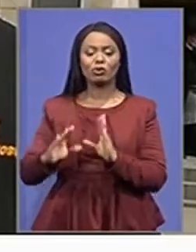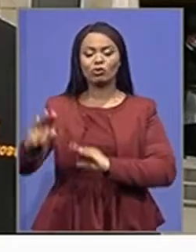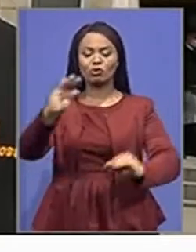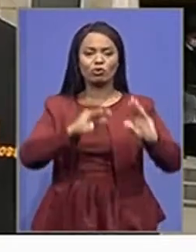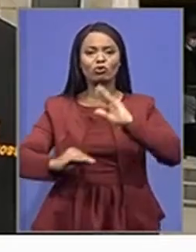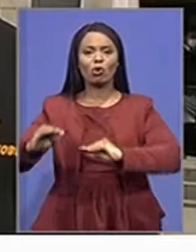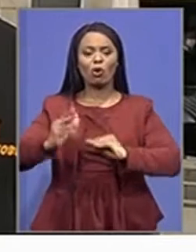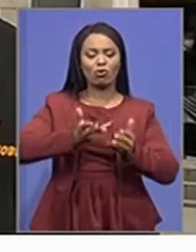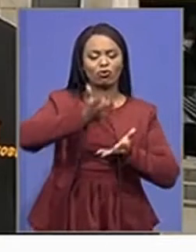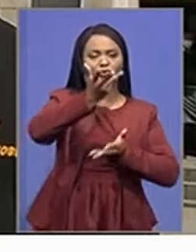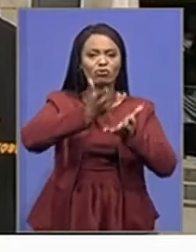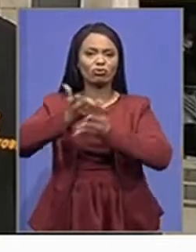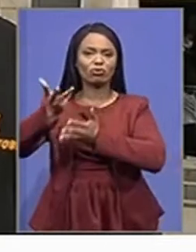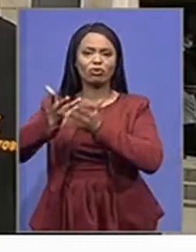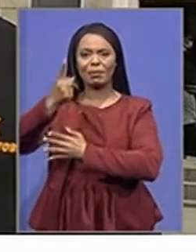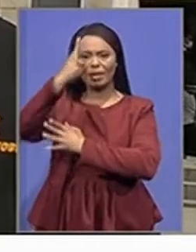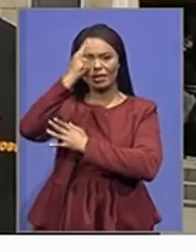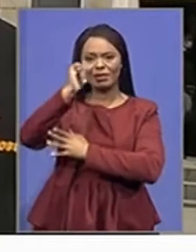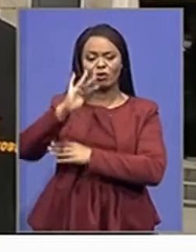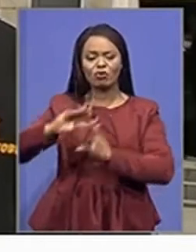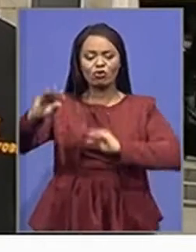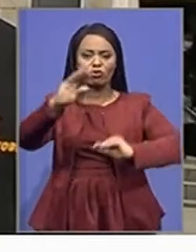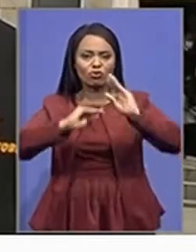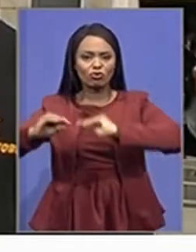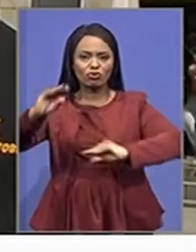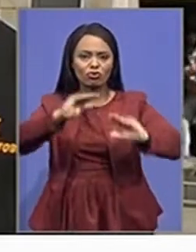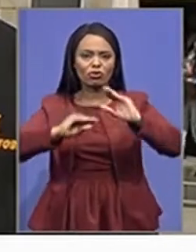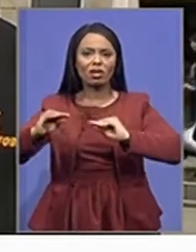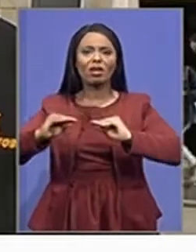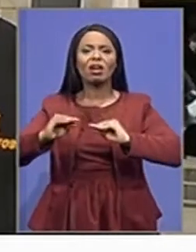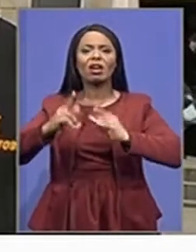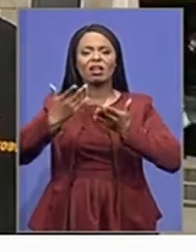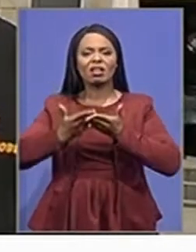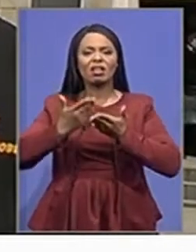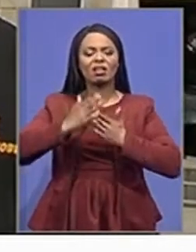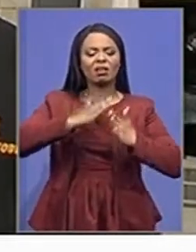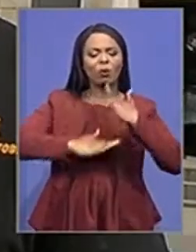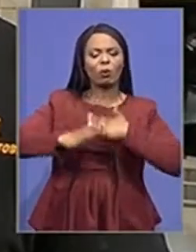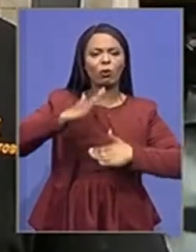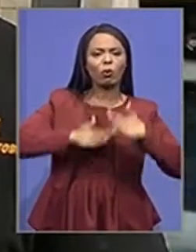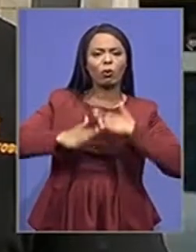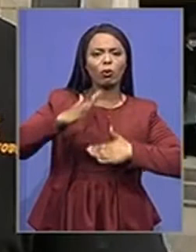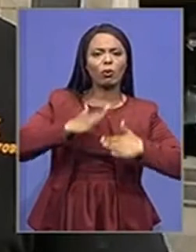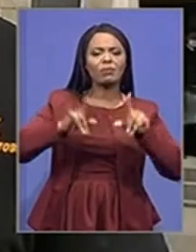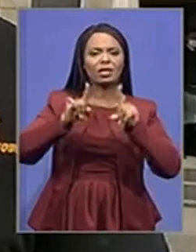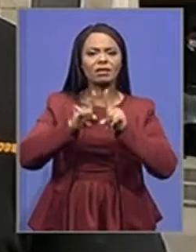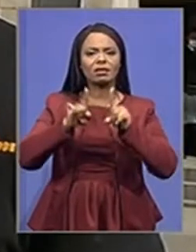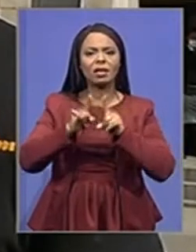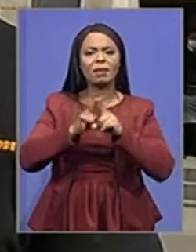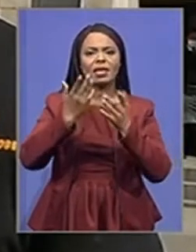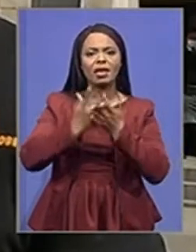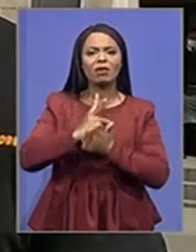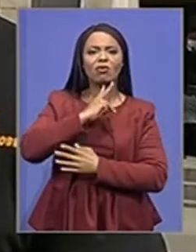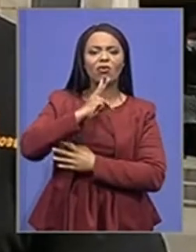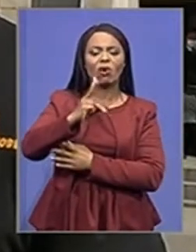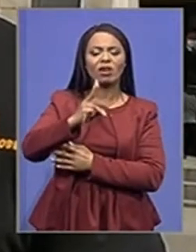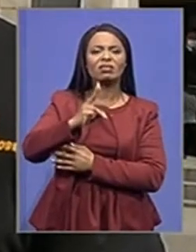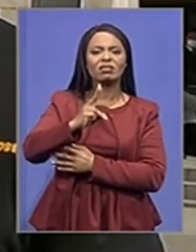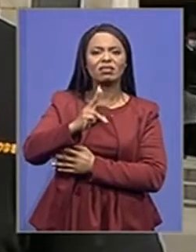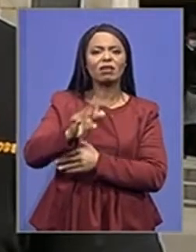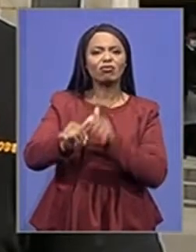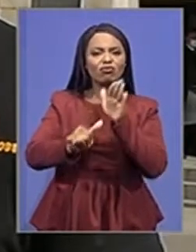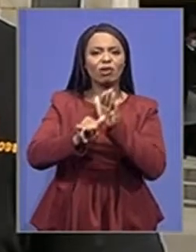things, because we believe in talking. When we talk, at least we are calm and collected, and we are able then to have a voice